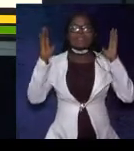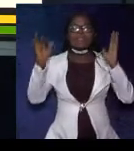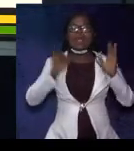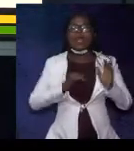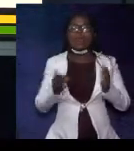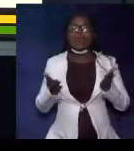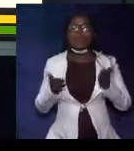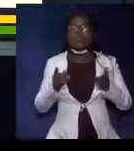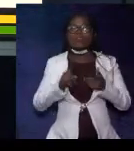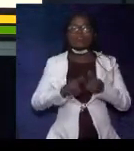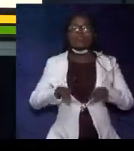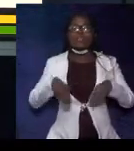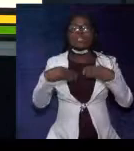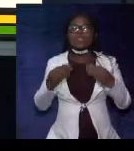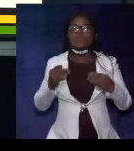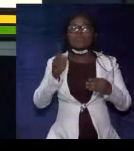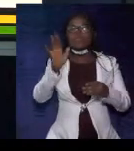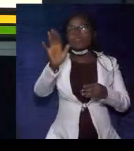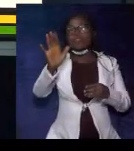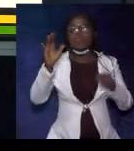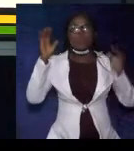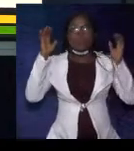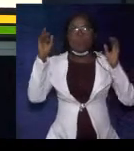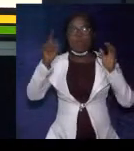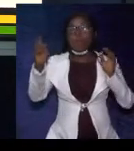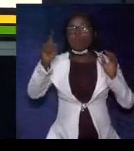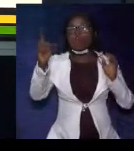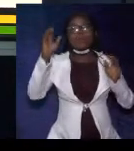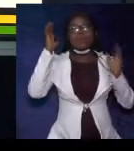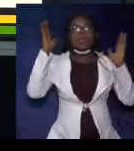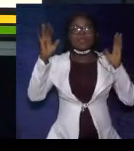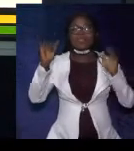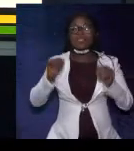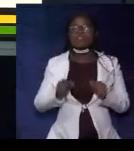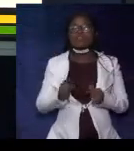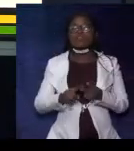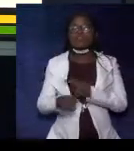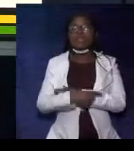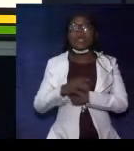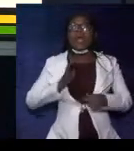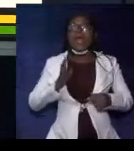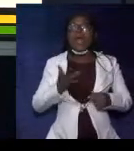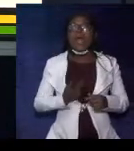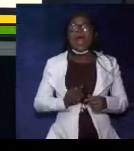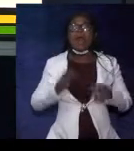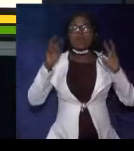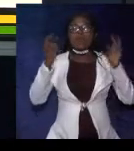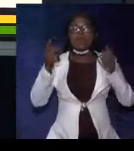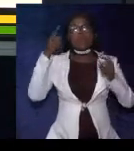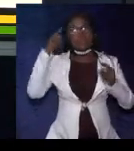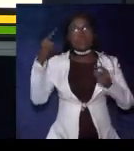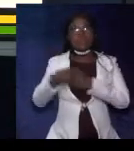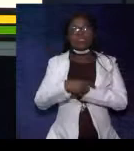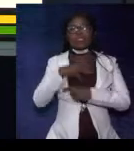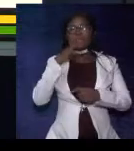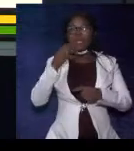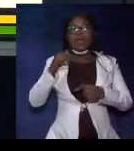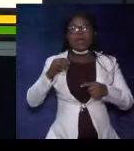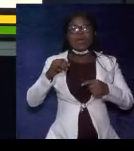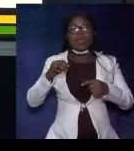I want you to give me your 100% attention in today's lesson. Our subject for today is agricultural